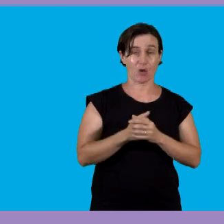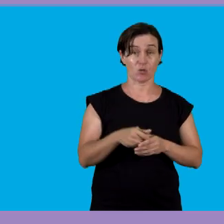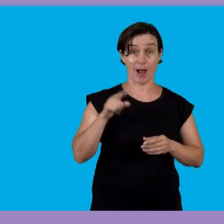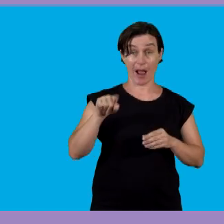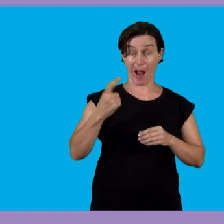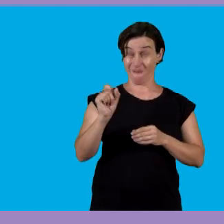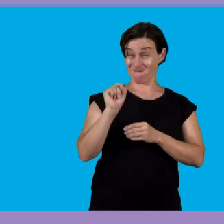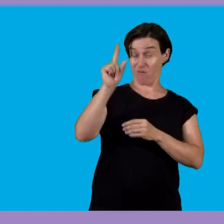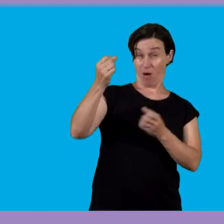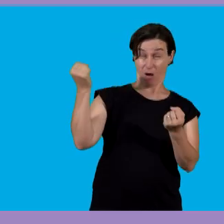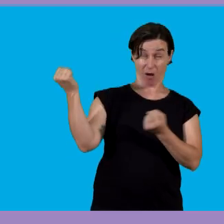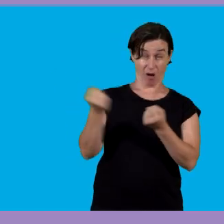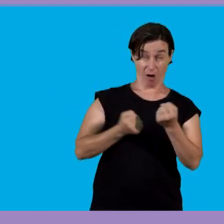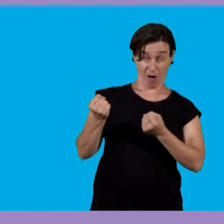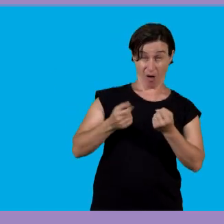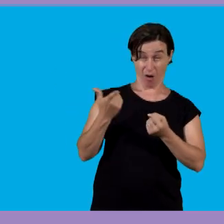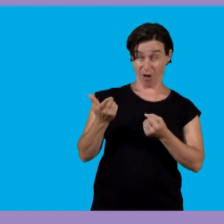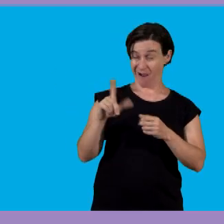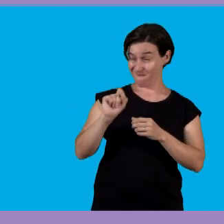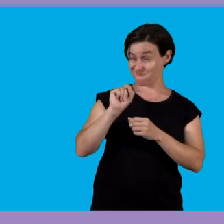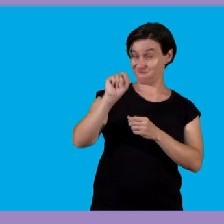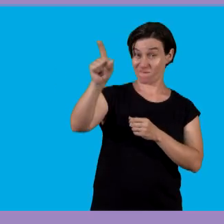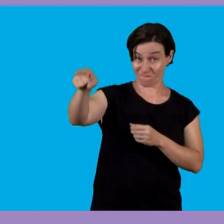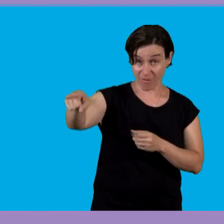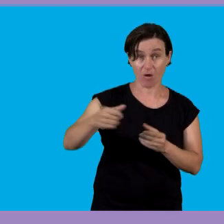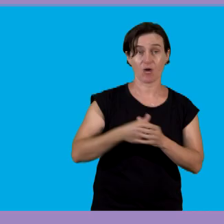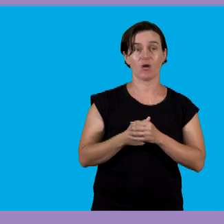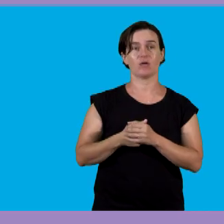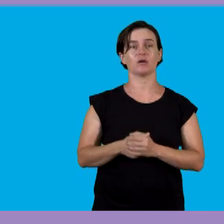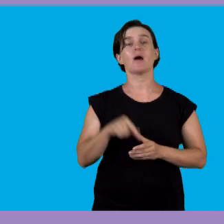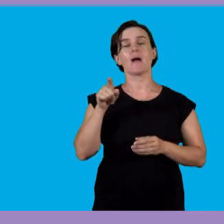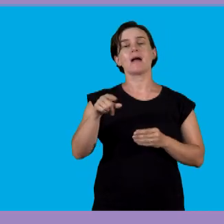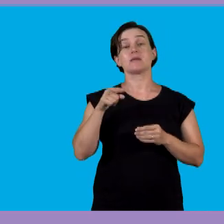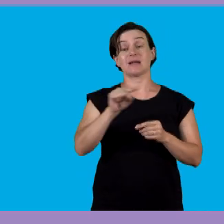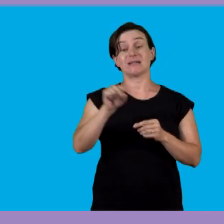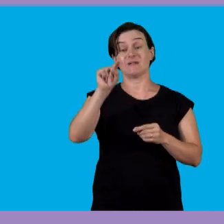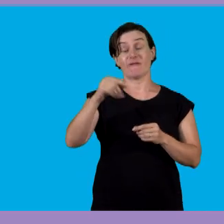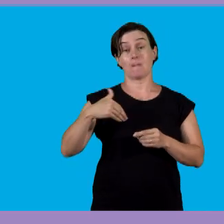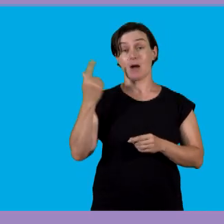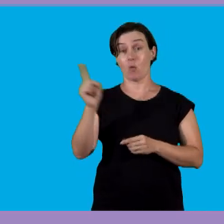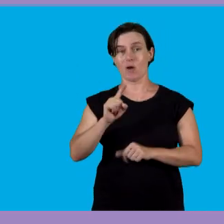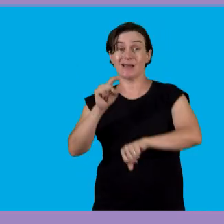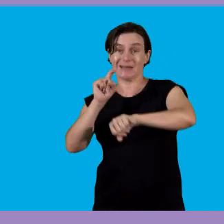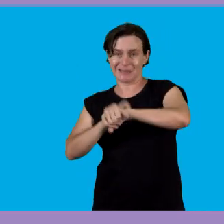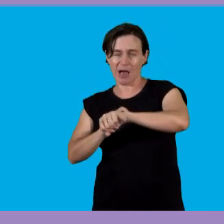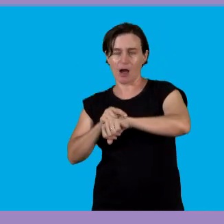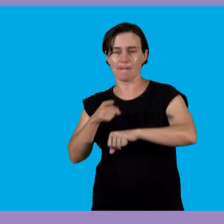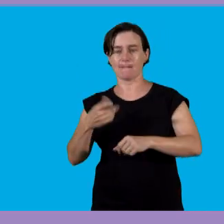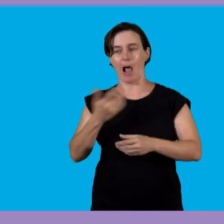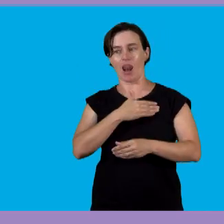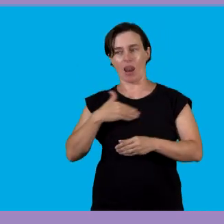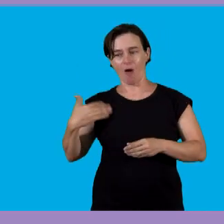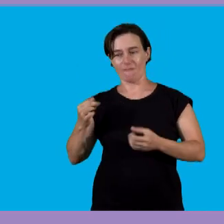time the car took to cover that distance. So when we look at our statement, it says there that